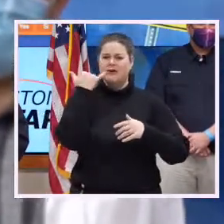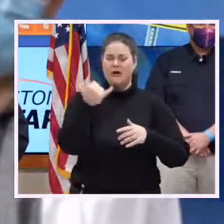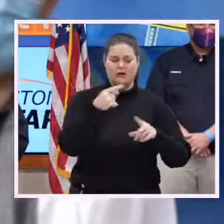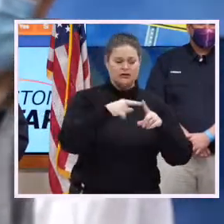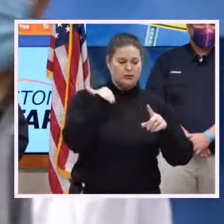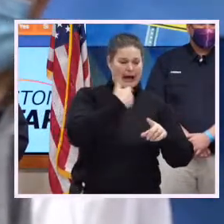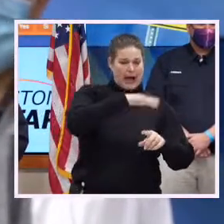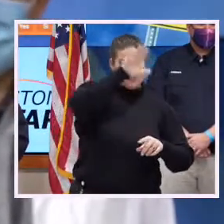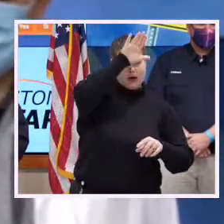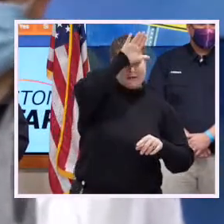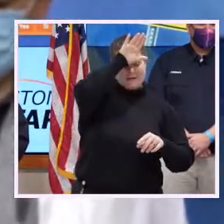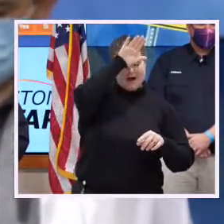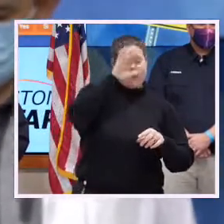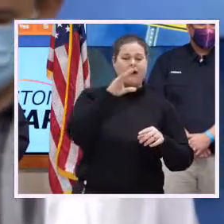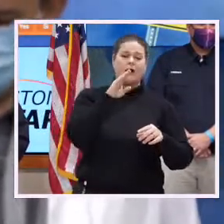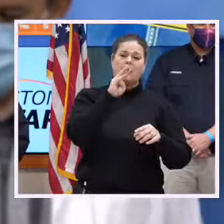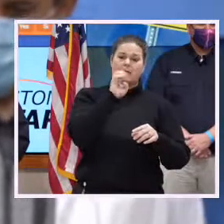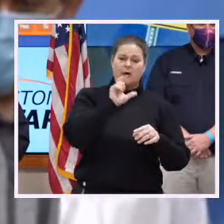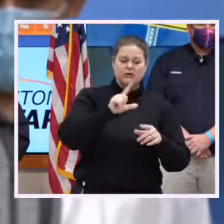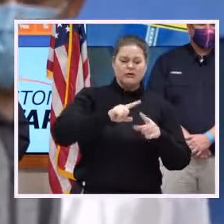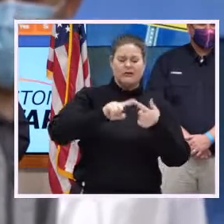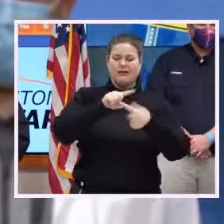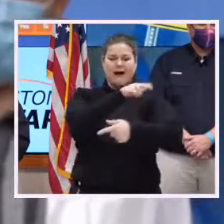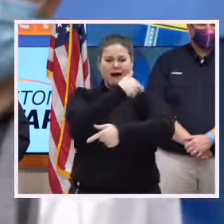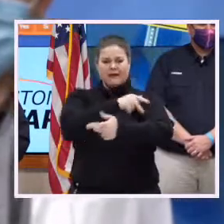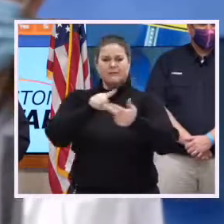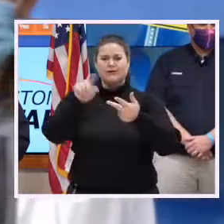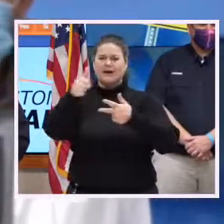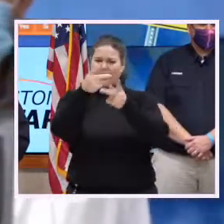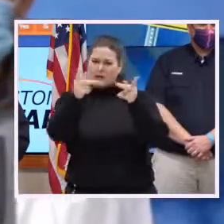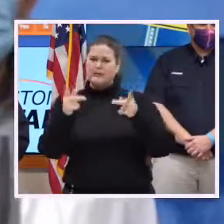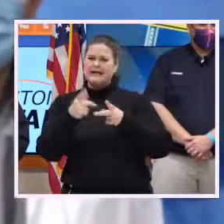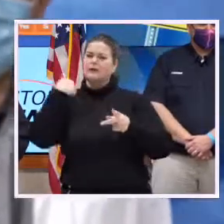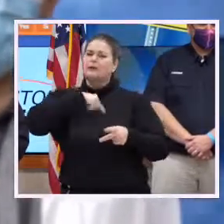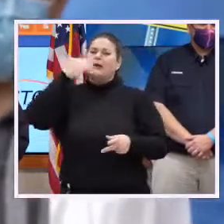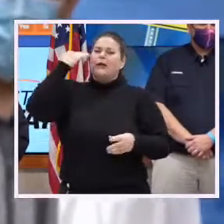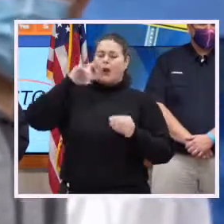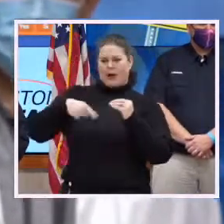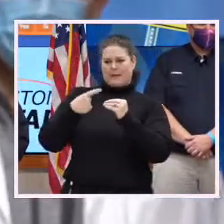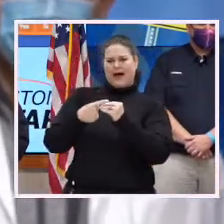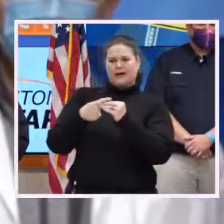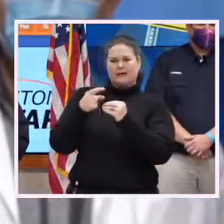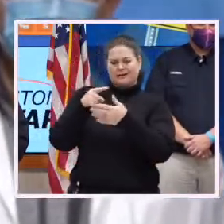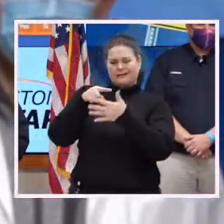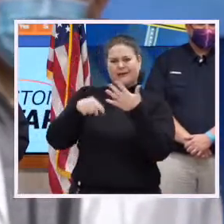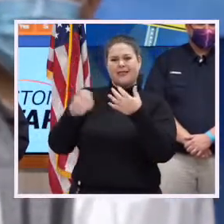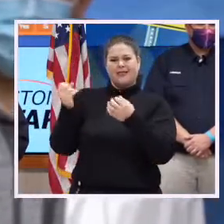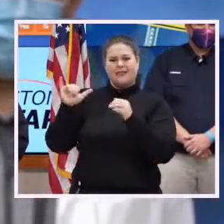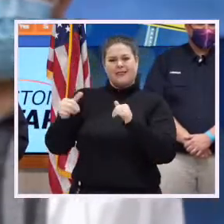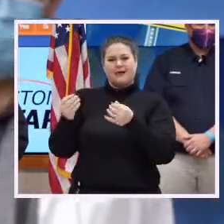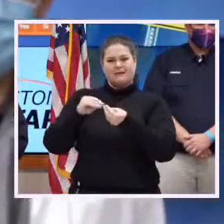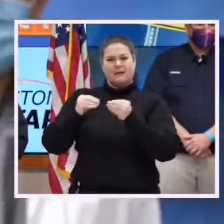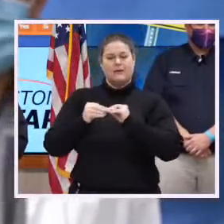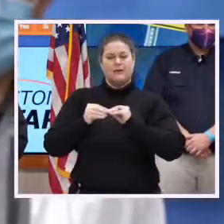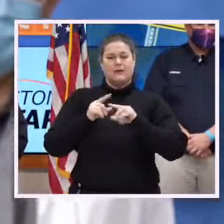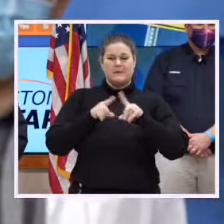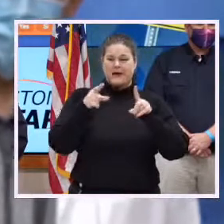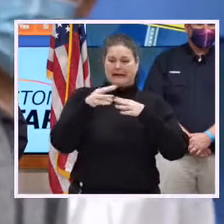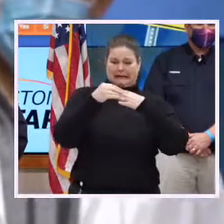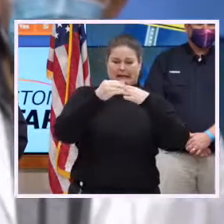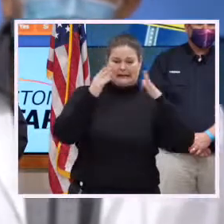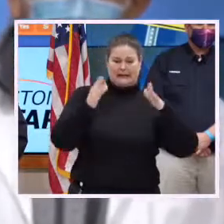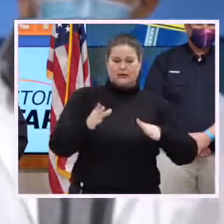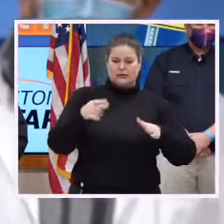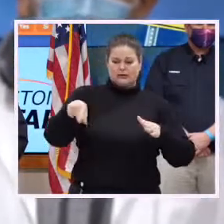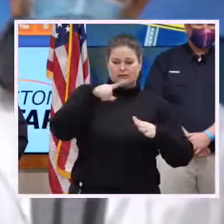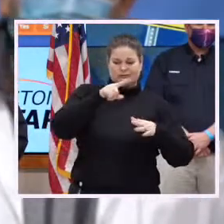fire marshal, the hospitals, the other jurisdictions. Those are the ones we know of. But these leaders tell me that the sense